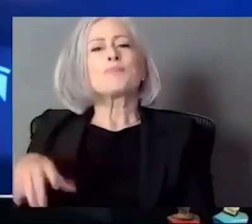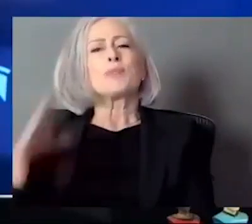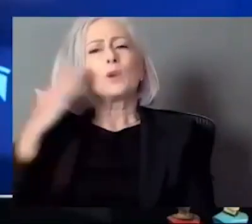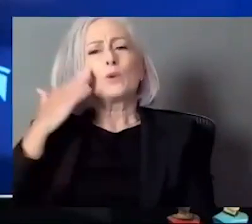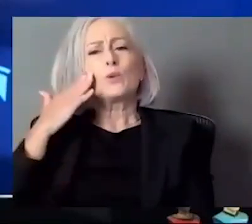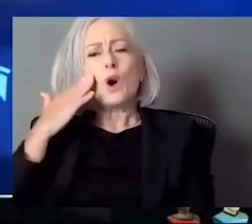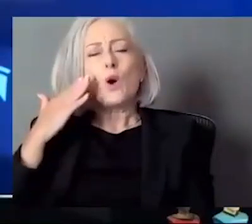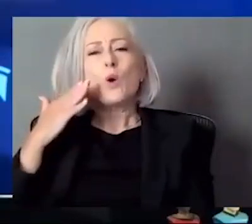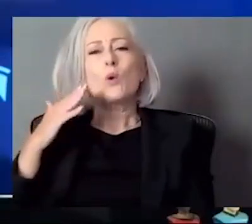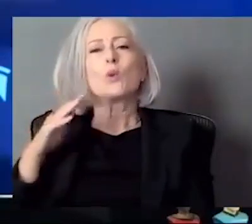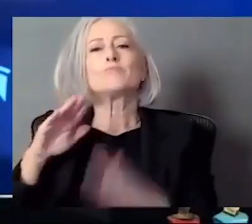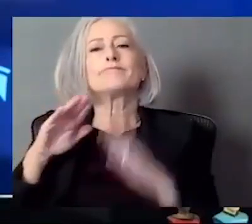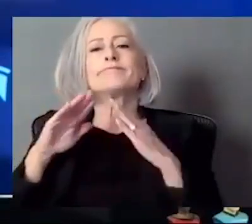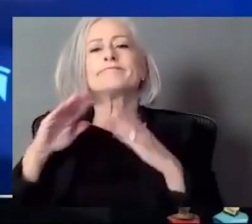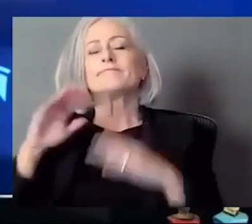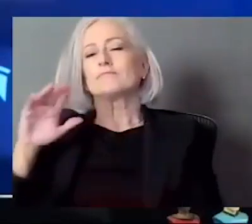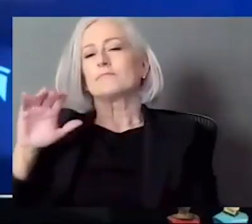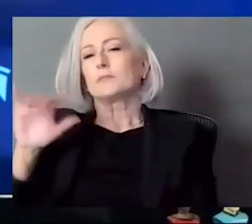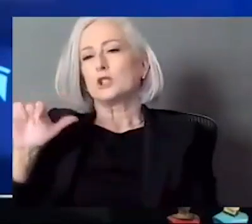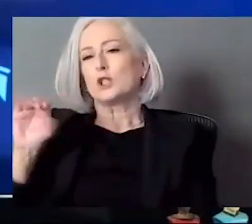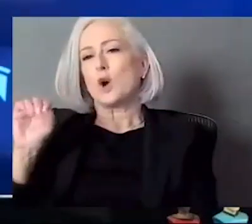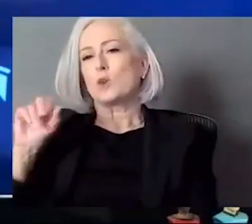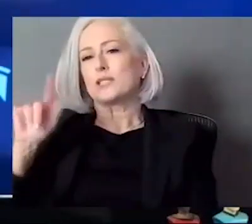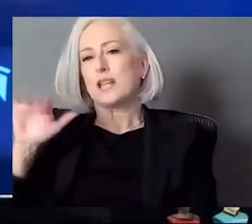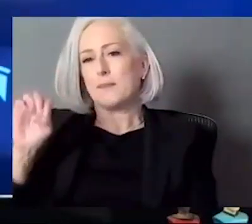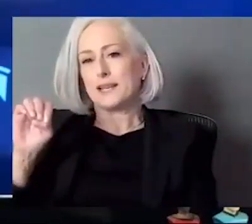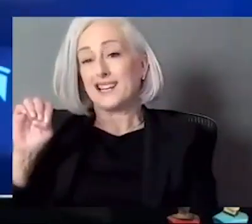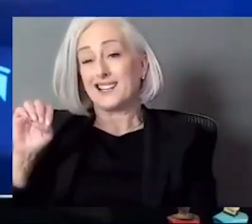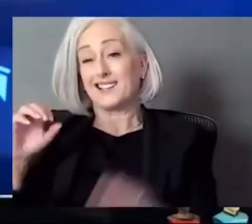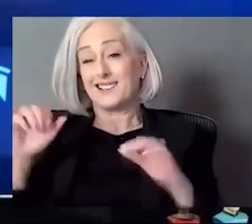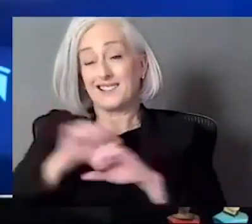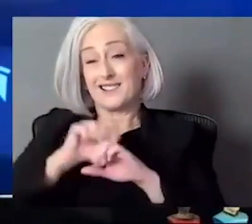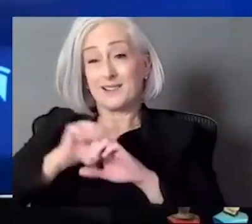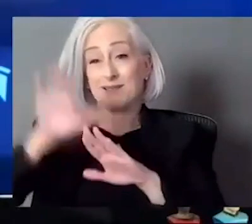day. People come from all around to watch it, but there are other geysers and